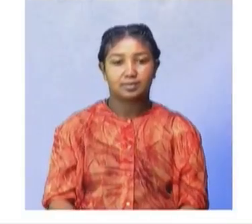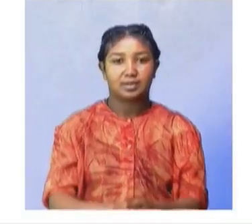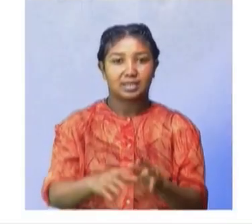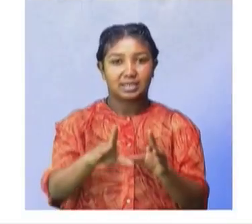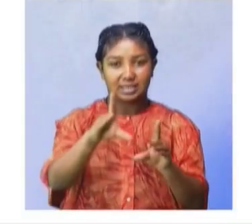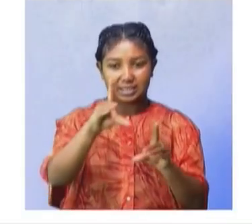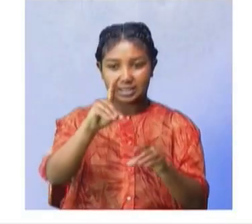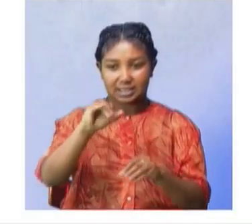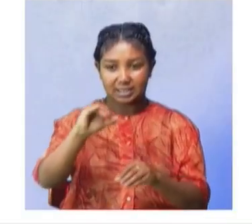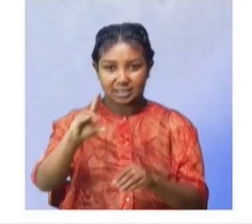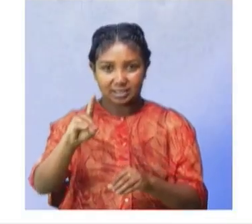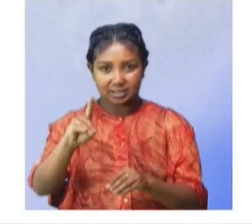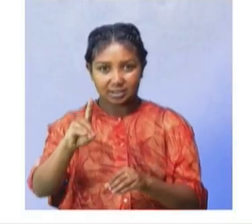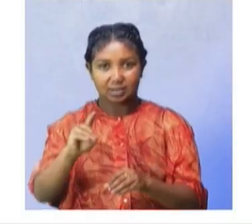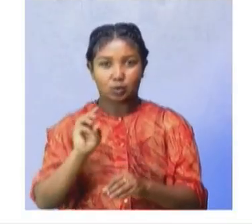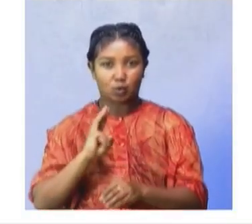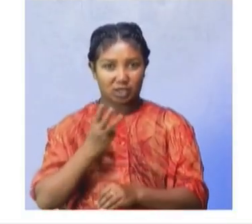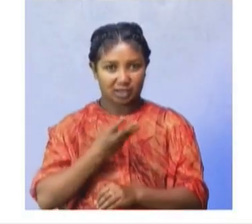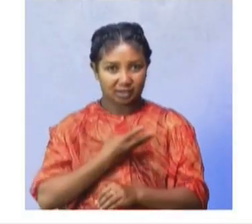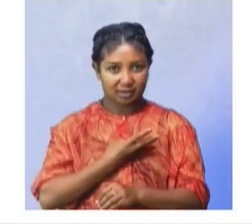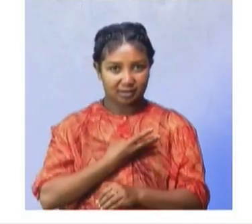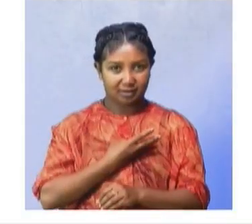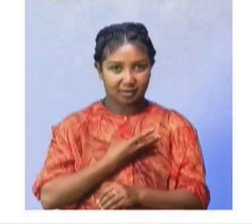did we